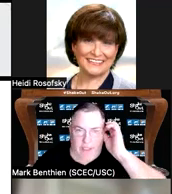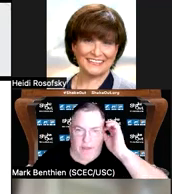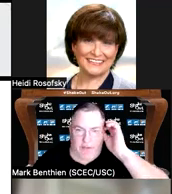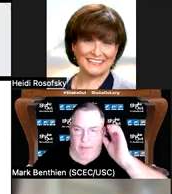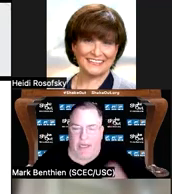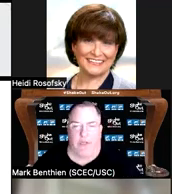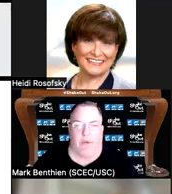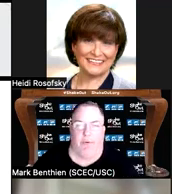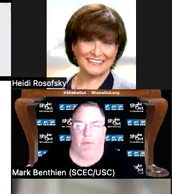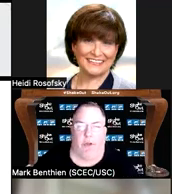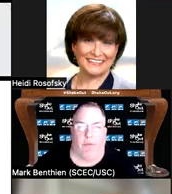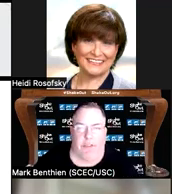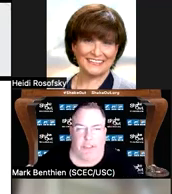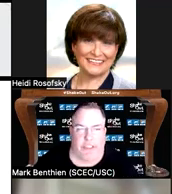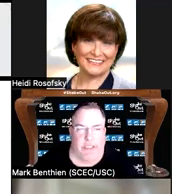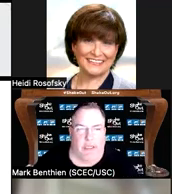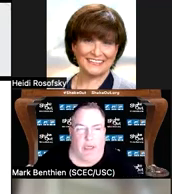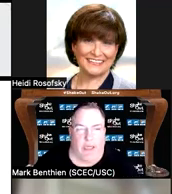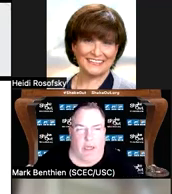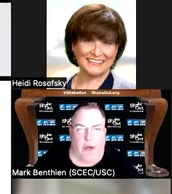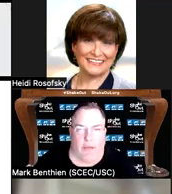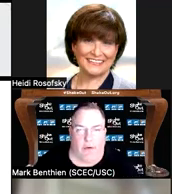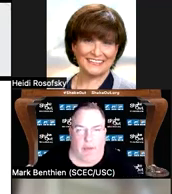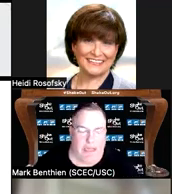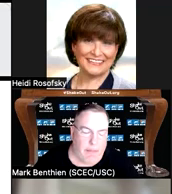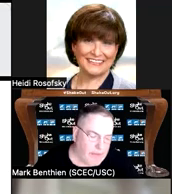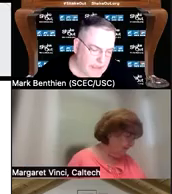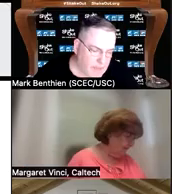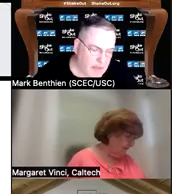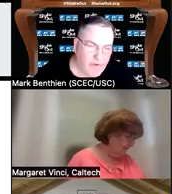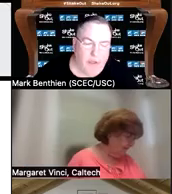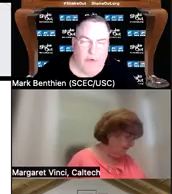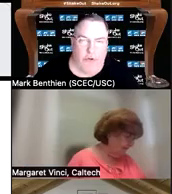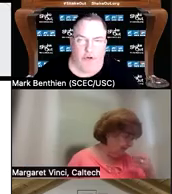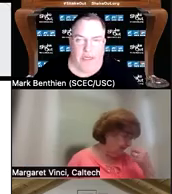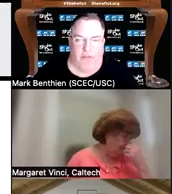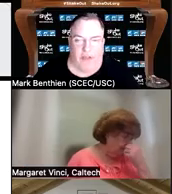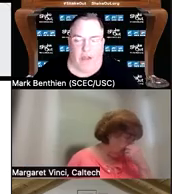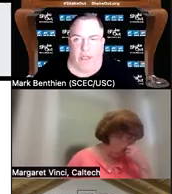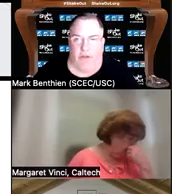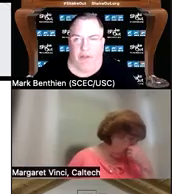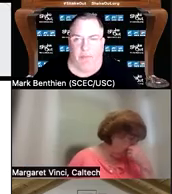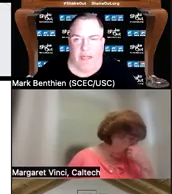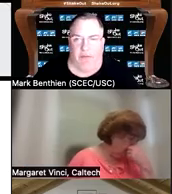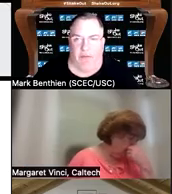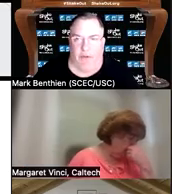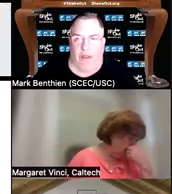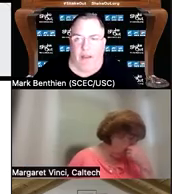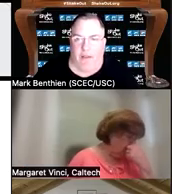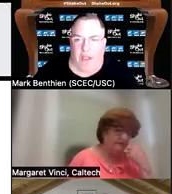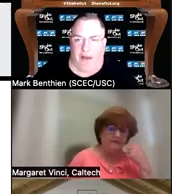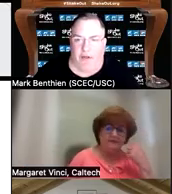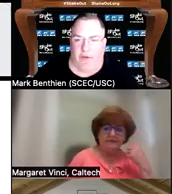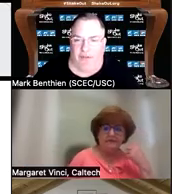you registered here. And there will be an email that come out. If you do join ECA, you'll get those updates as well. Thank you. Have a good rest also, of the day. Also,